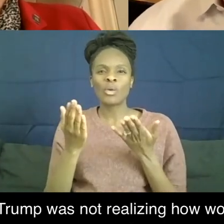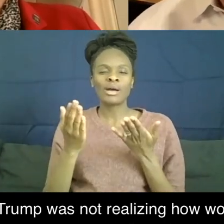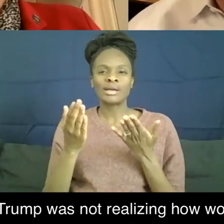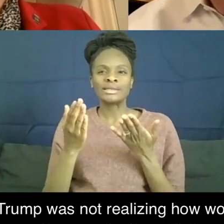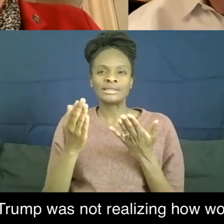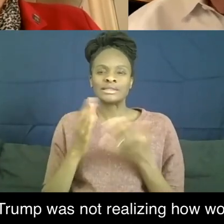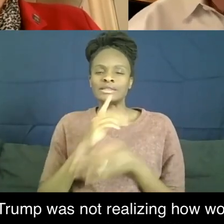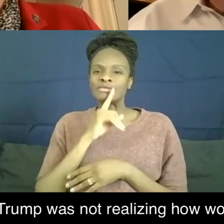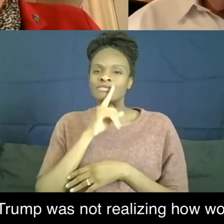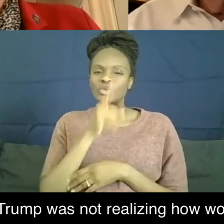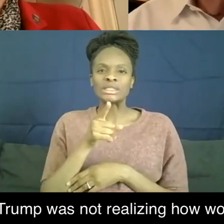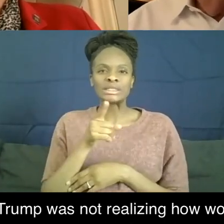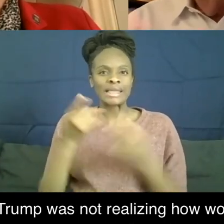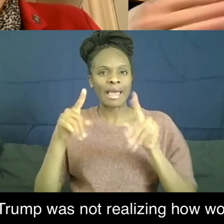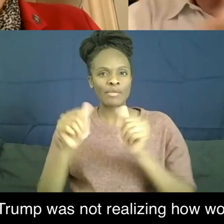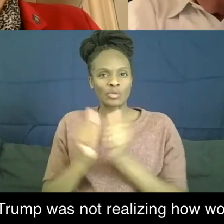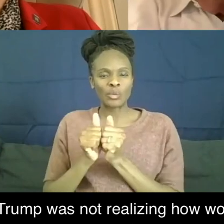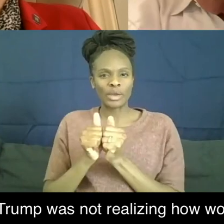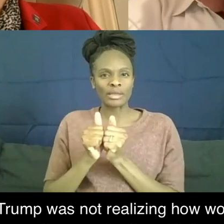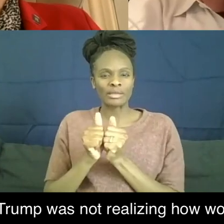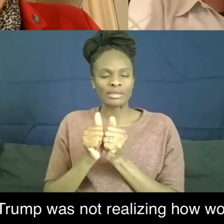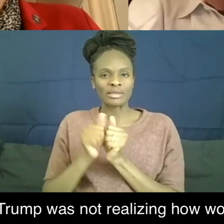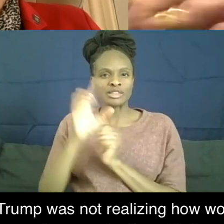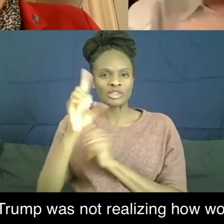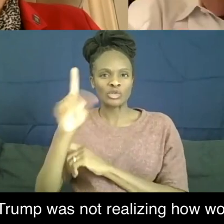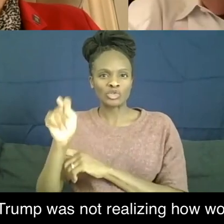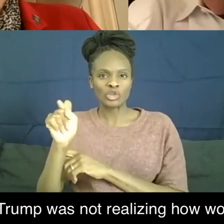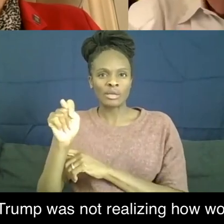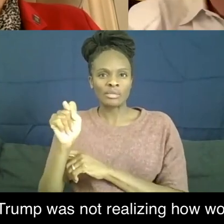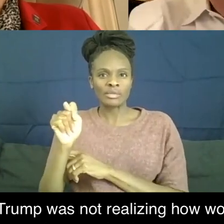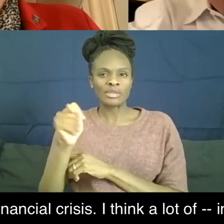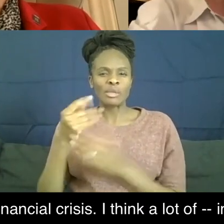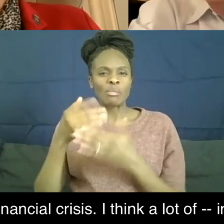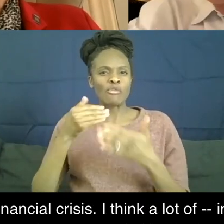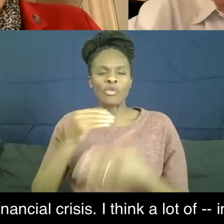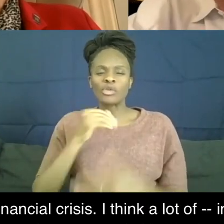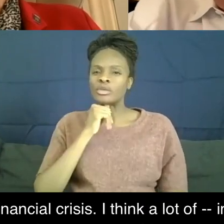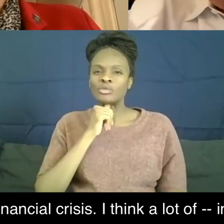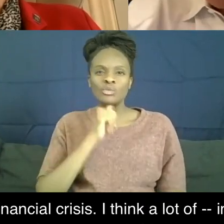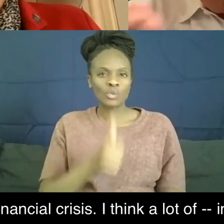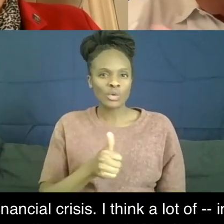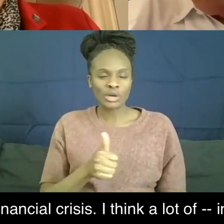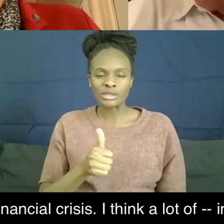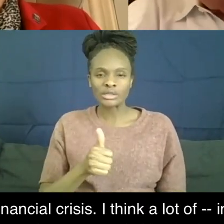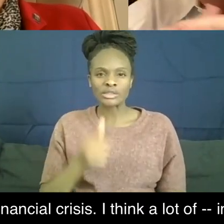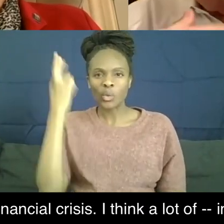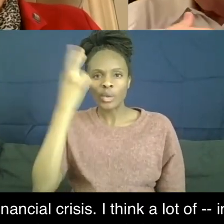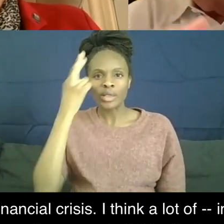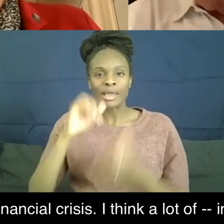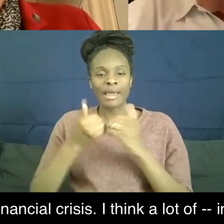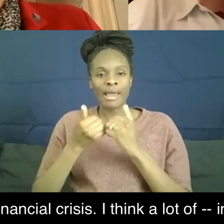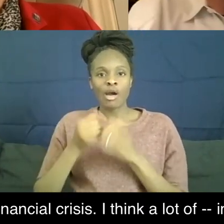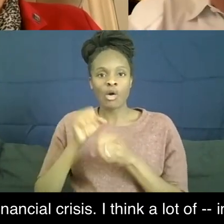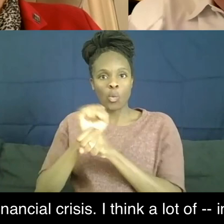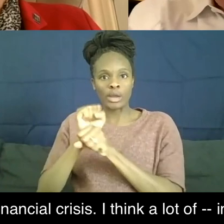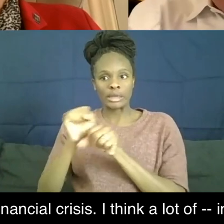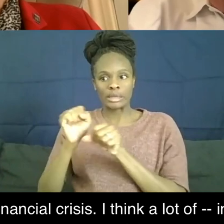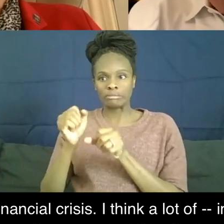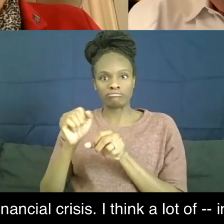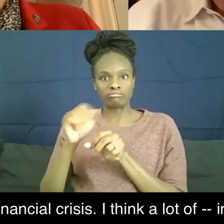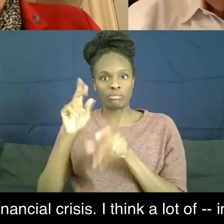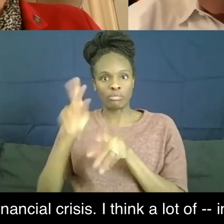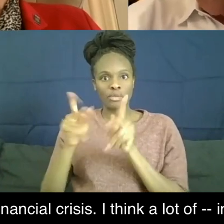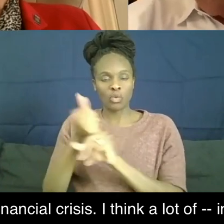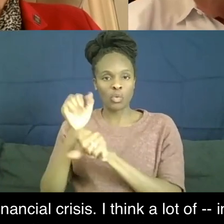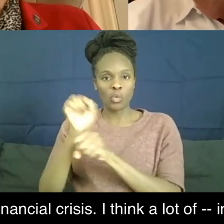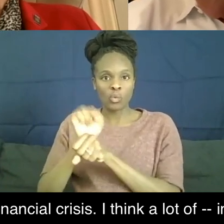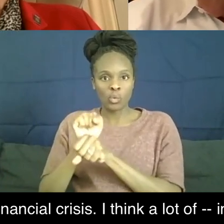Trump was not realizing how working people were dealing with the post-financial crisis. I think a lot of that, the fact they were